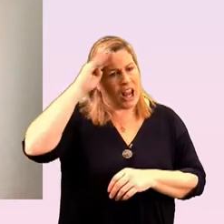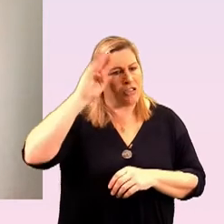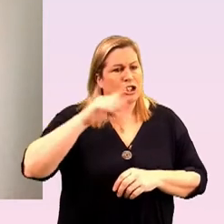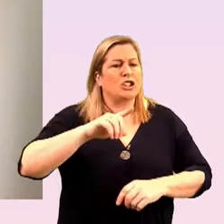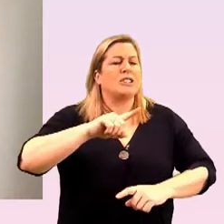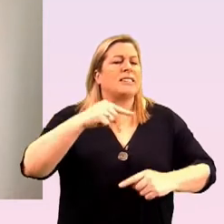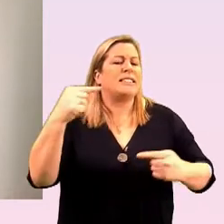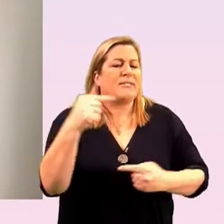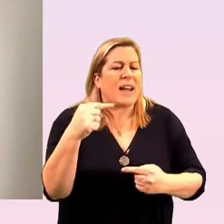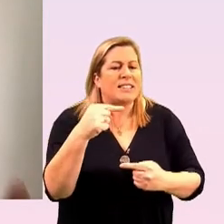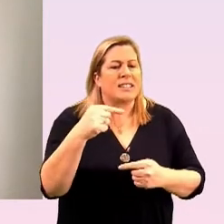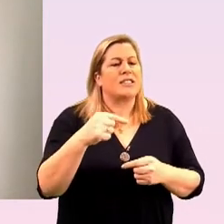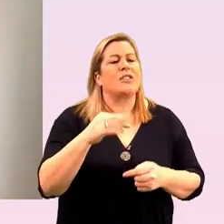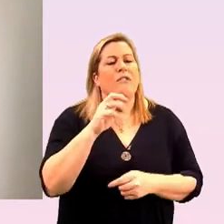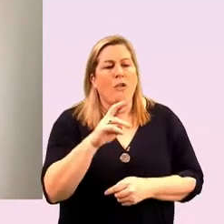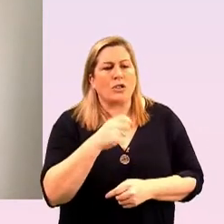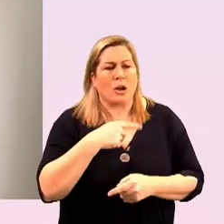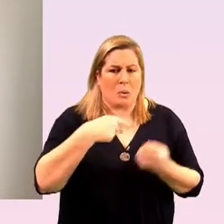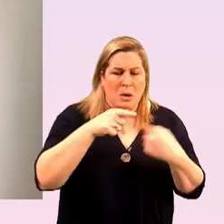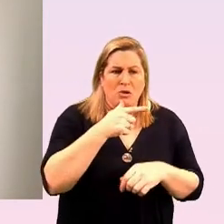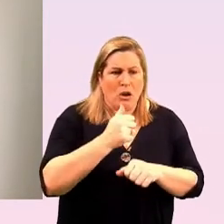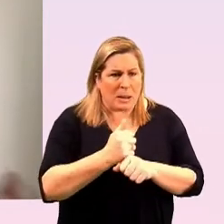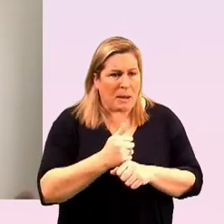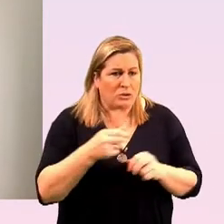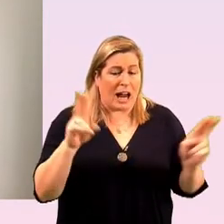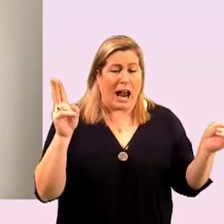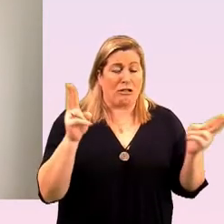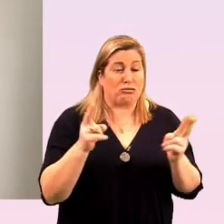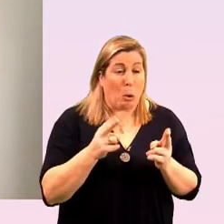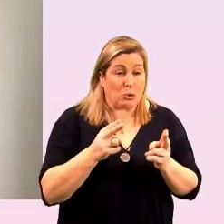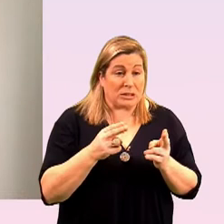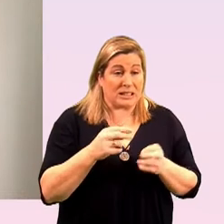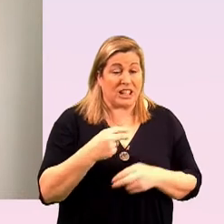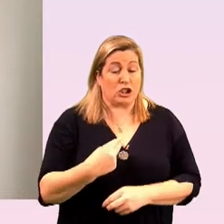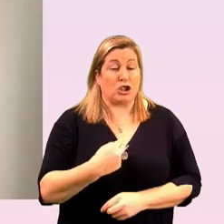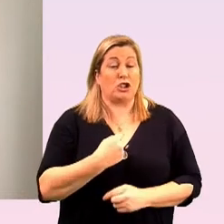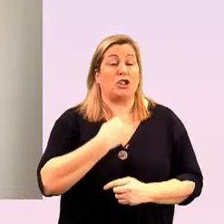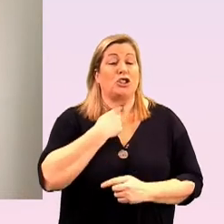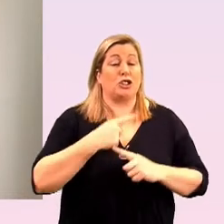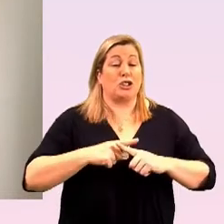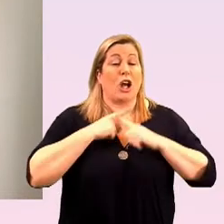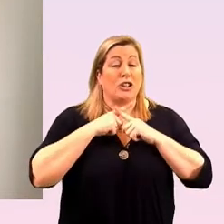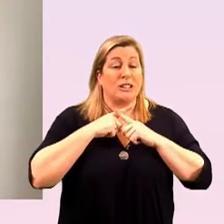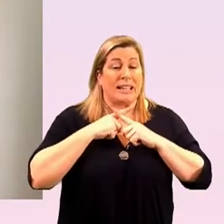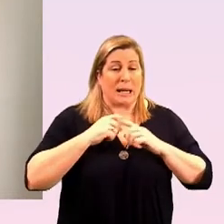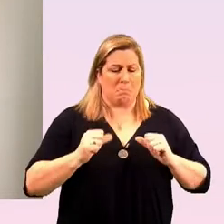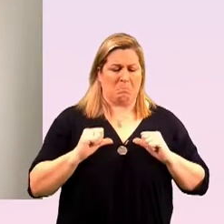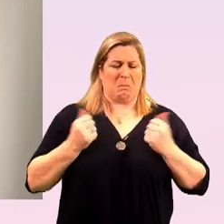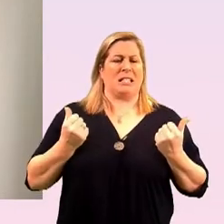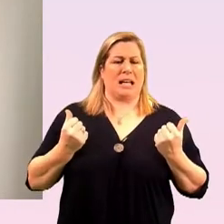like eroding toxic masculinity. Now, here's the head of the Irish Defence Forces, and I was